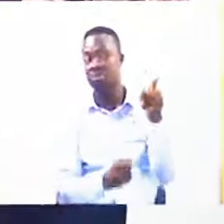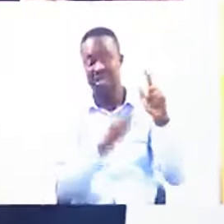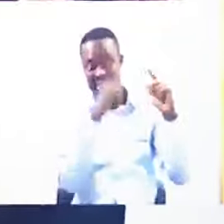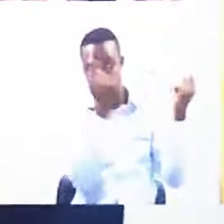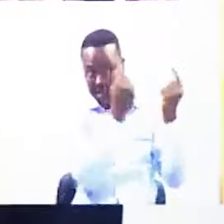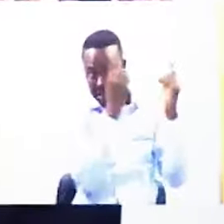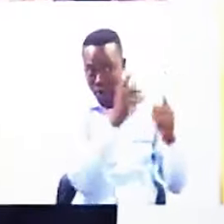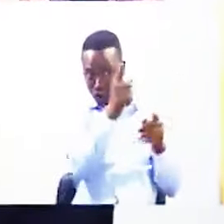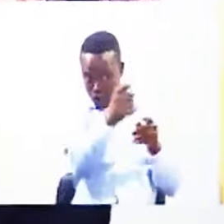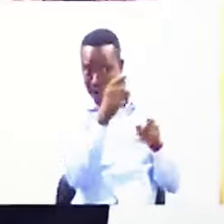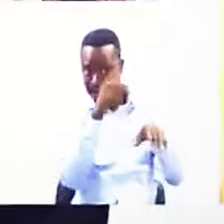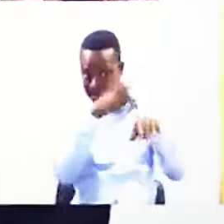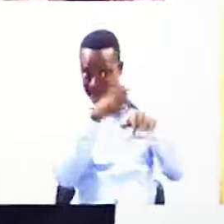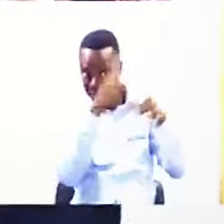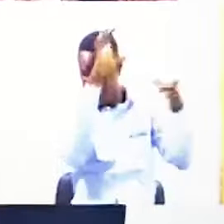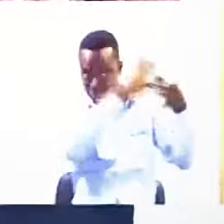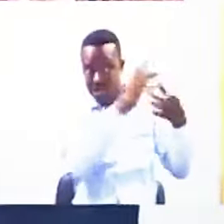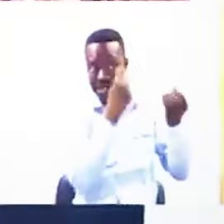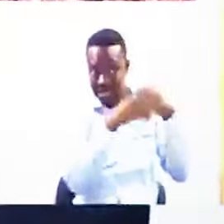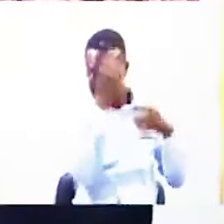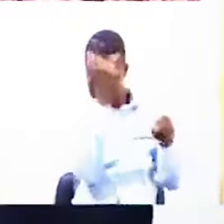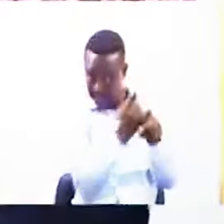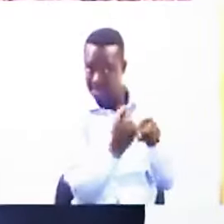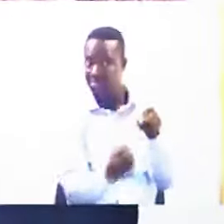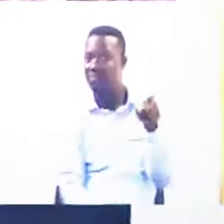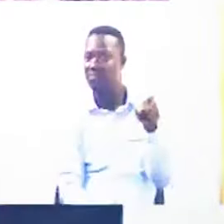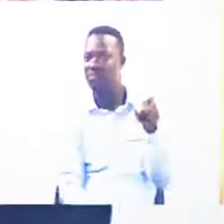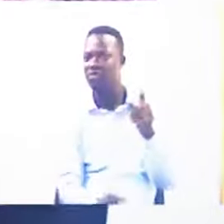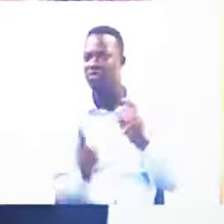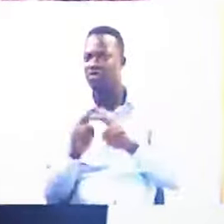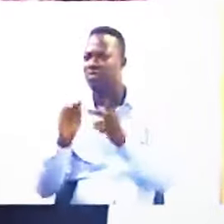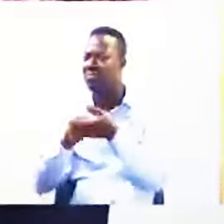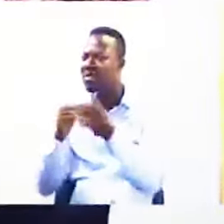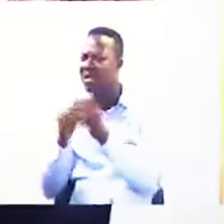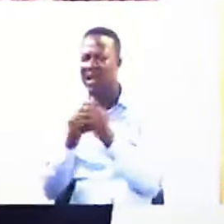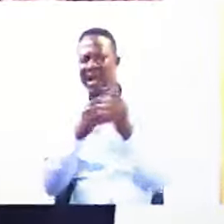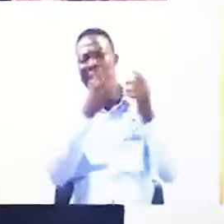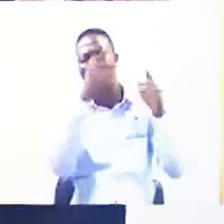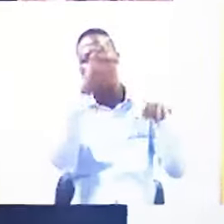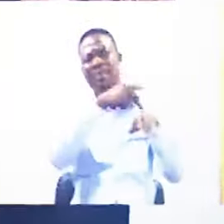twetiatwafo mu na woni won akodidi. So this is not the first time Peter